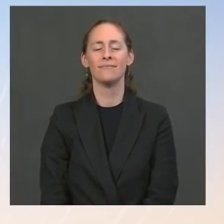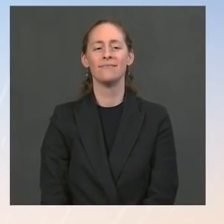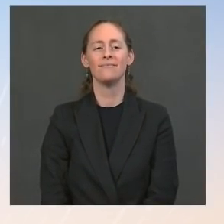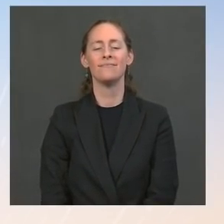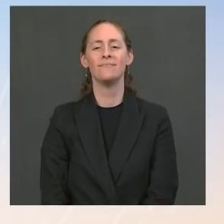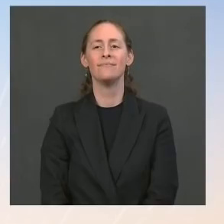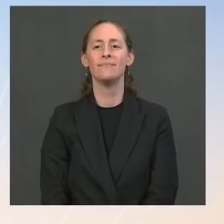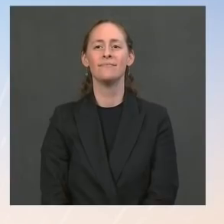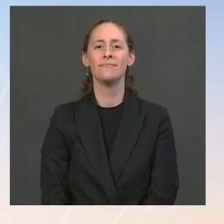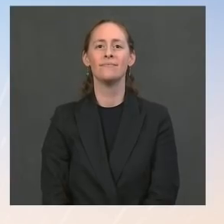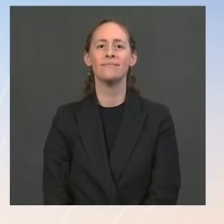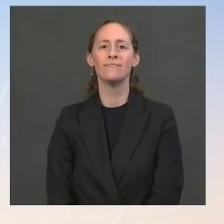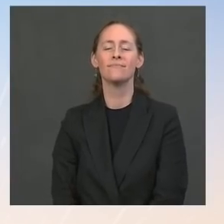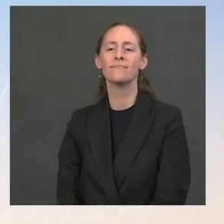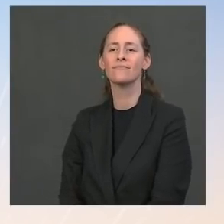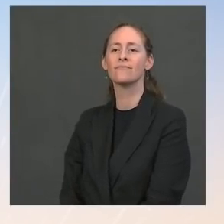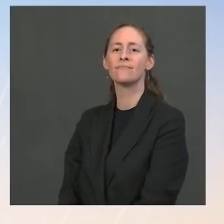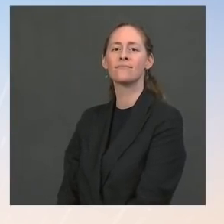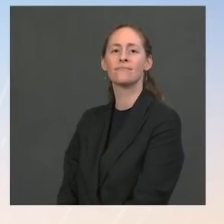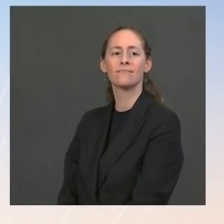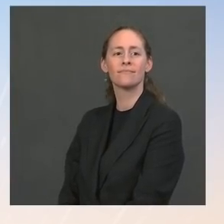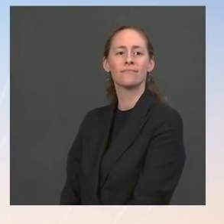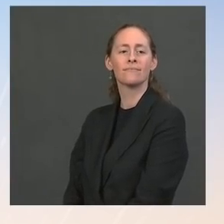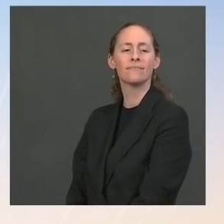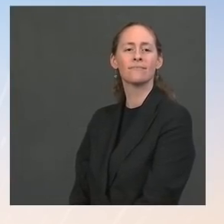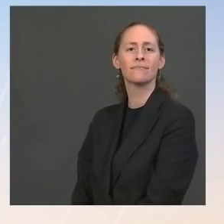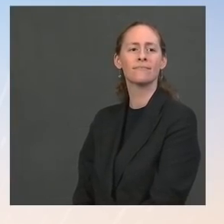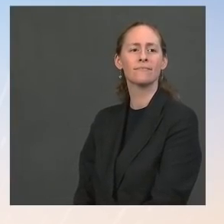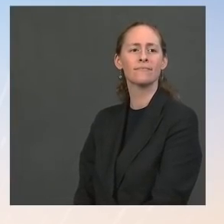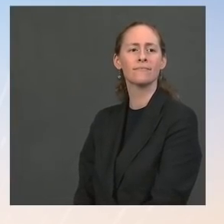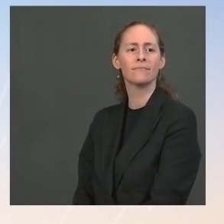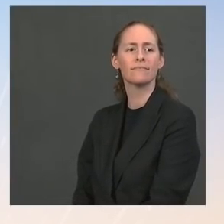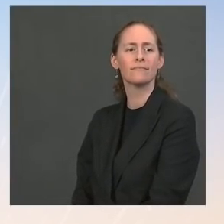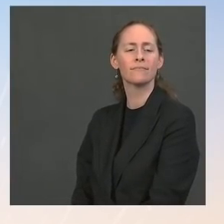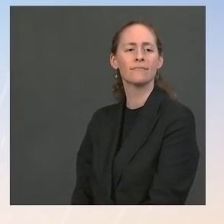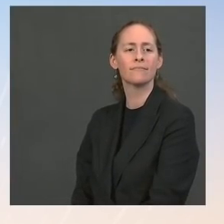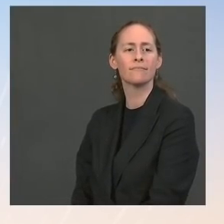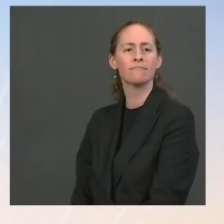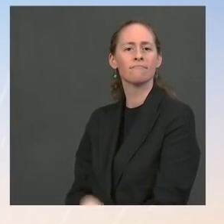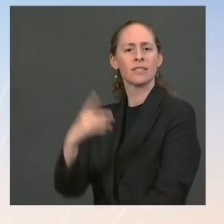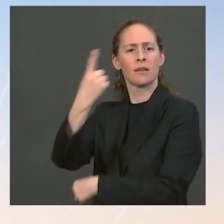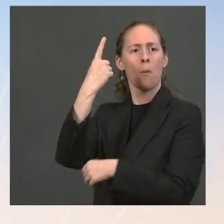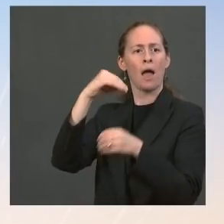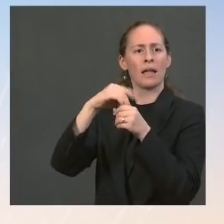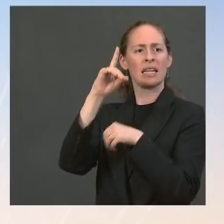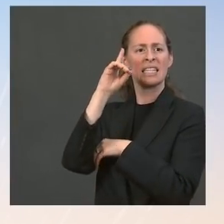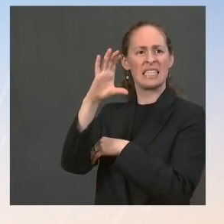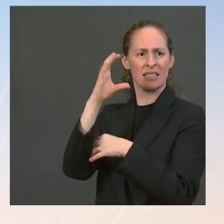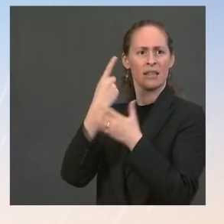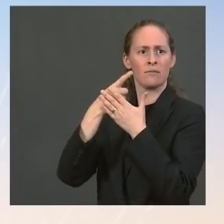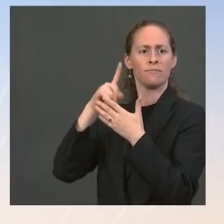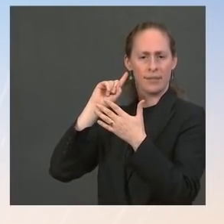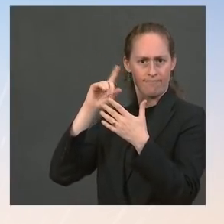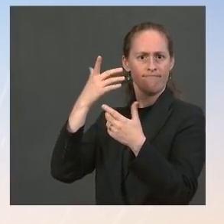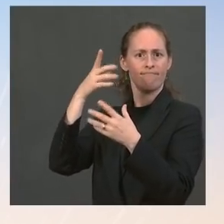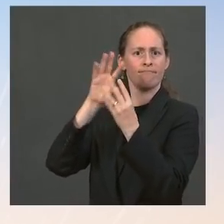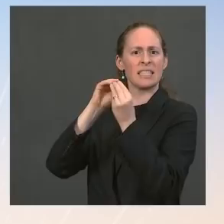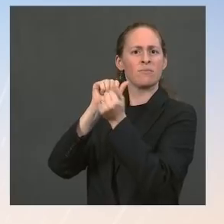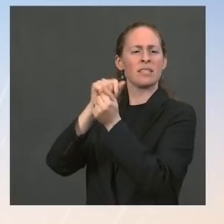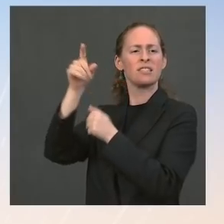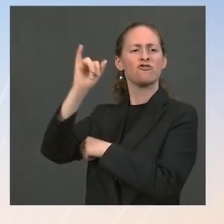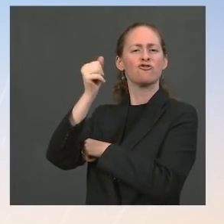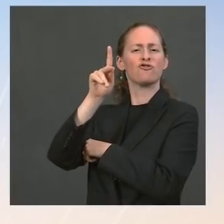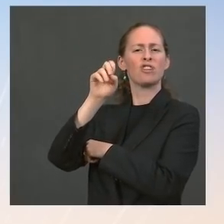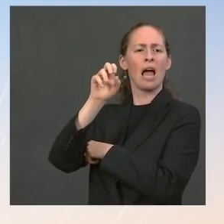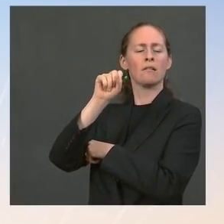Angola, President João Lourenço, was in D.C. last week, and he met with Jake Sullivan and Madam Speaker of the House. And I just want